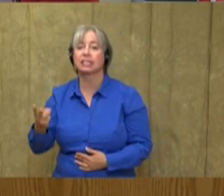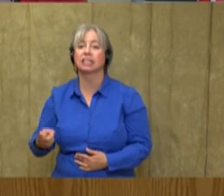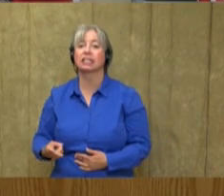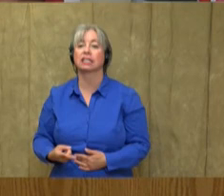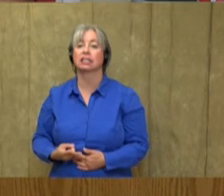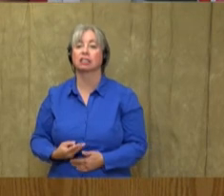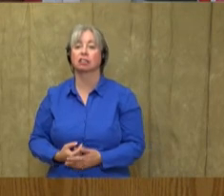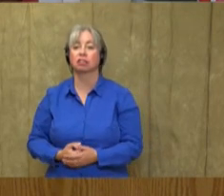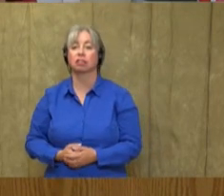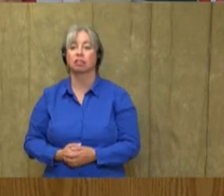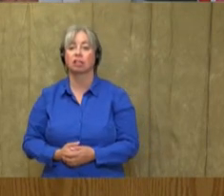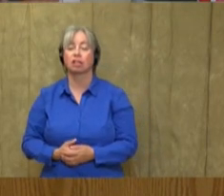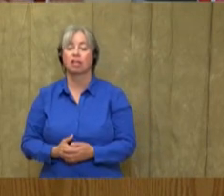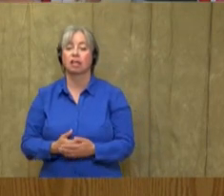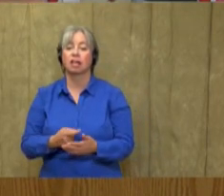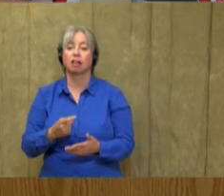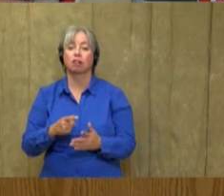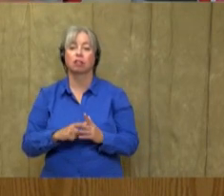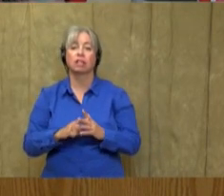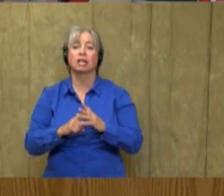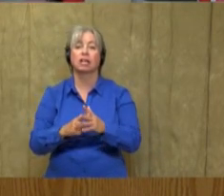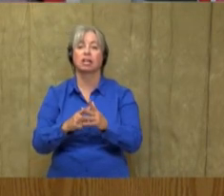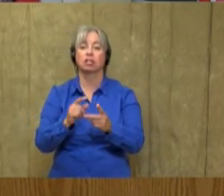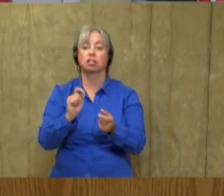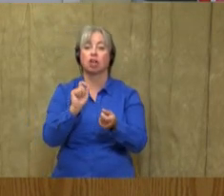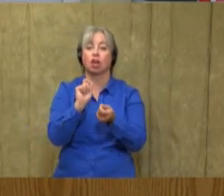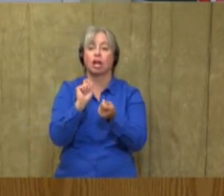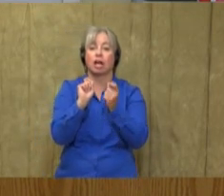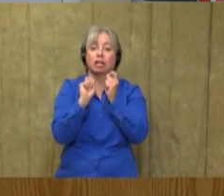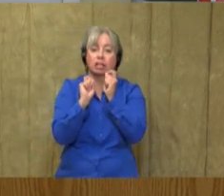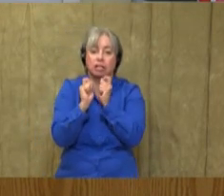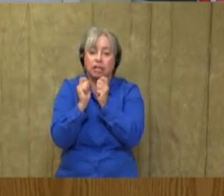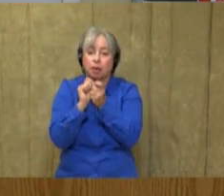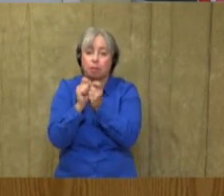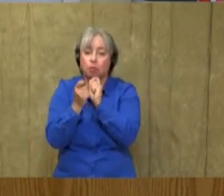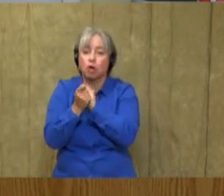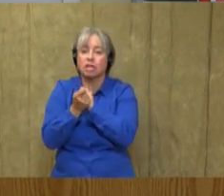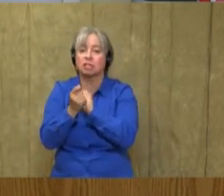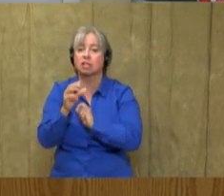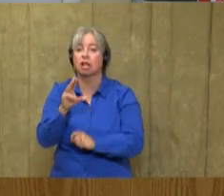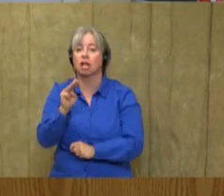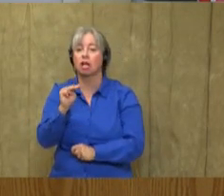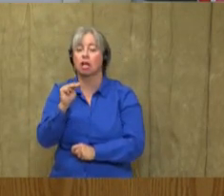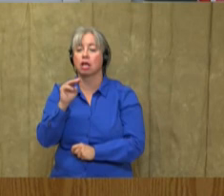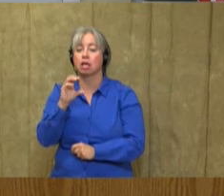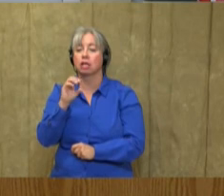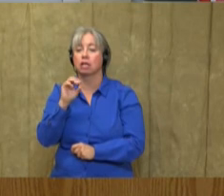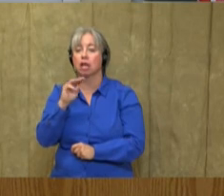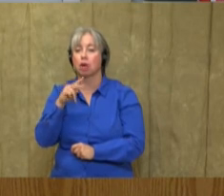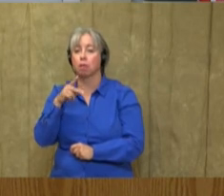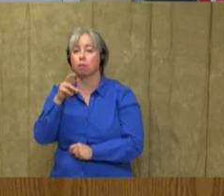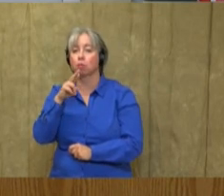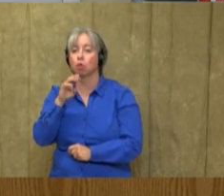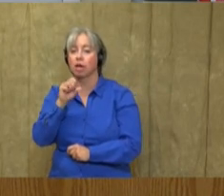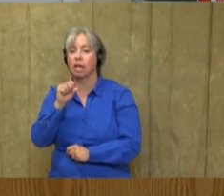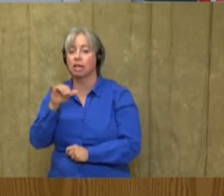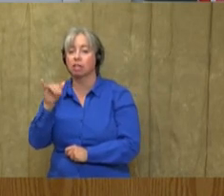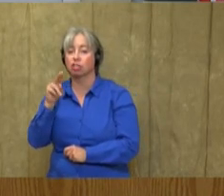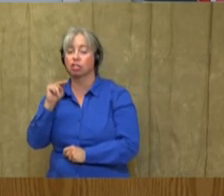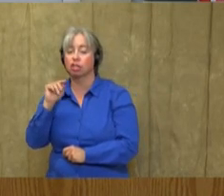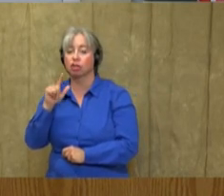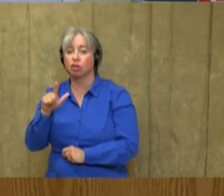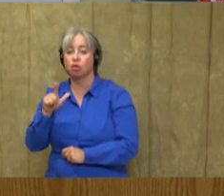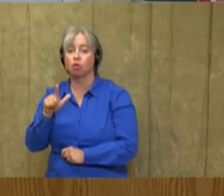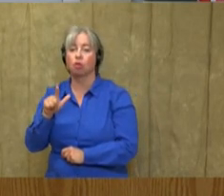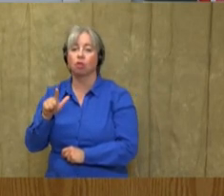a compressional wave. Now, compressional can also be called longitudinal. And that's where I went to our good old